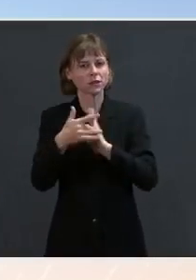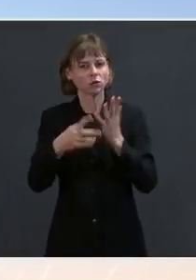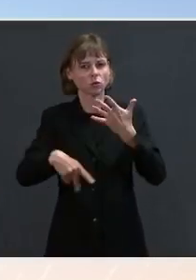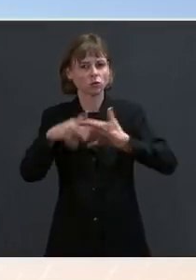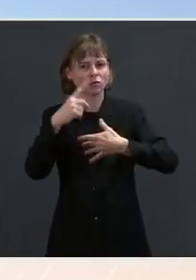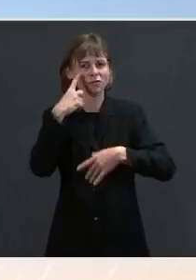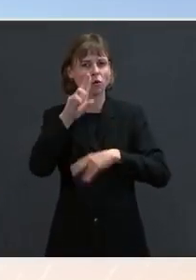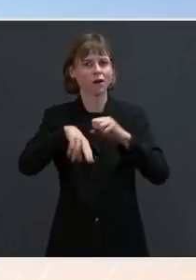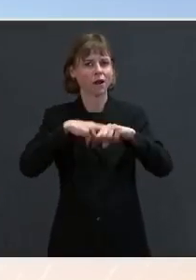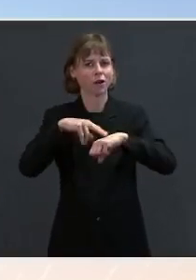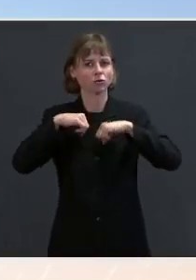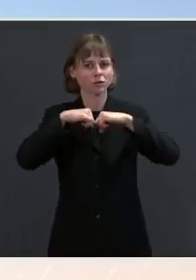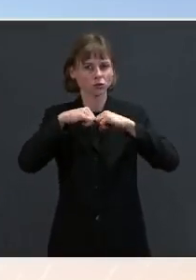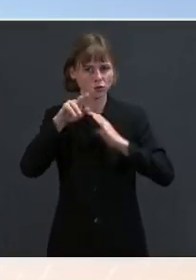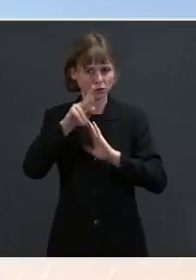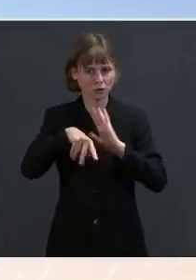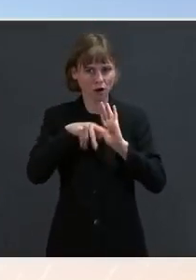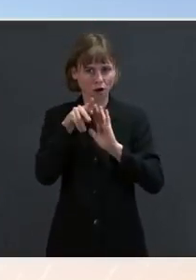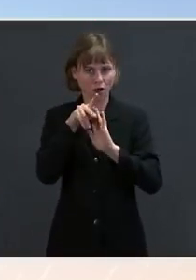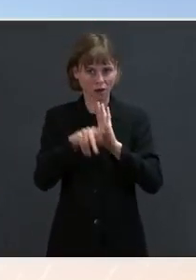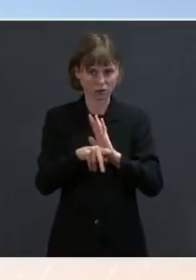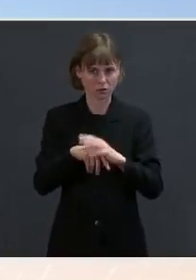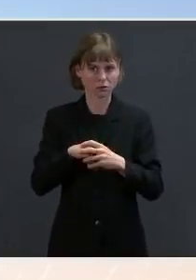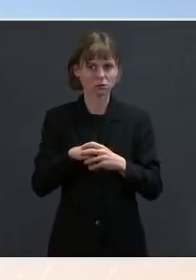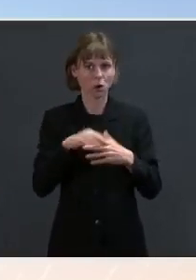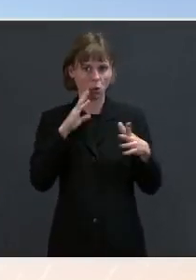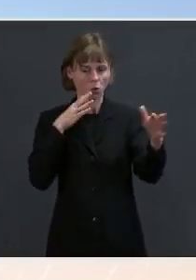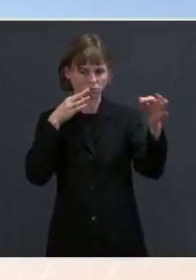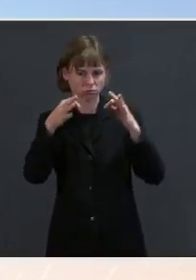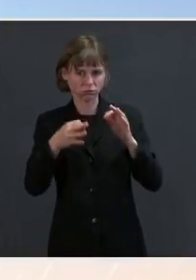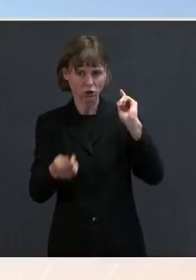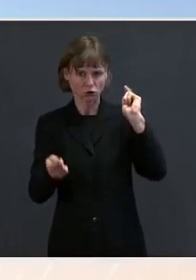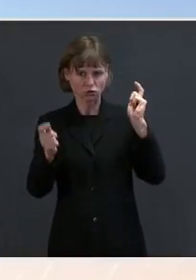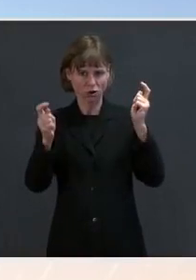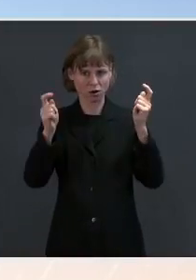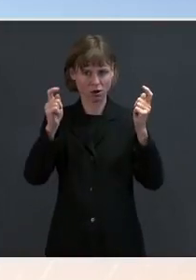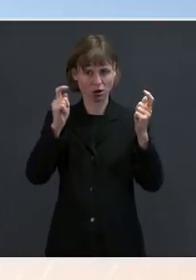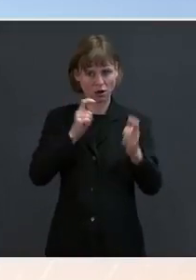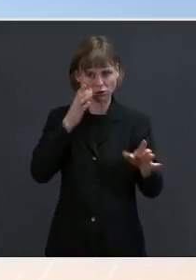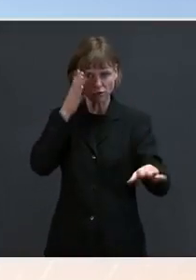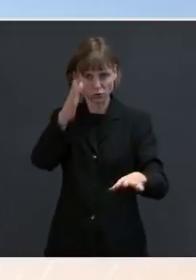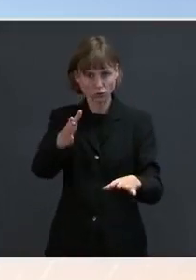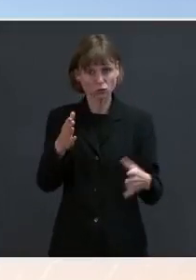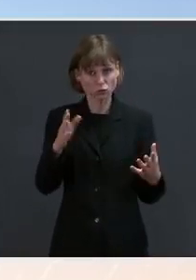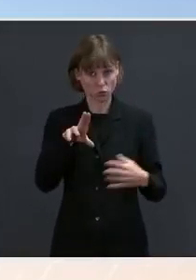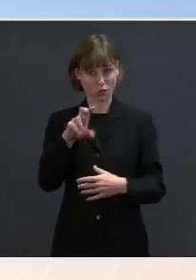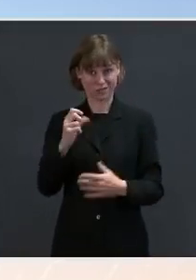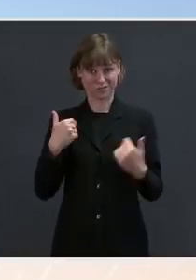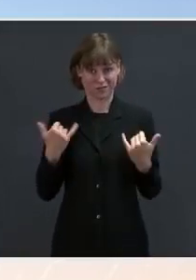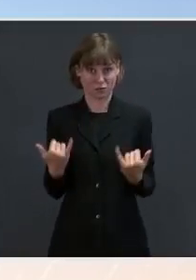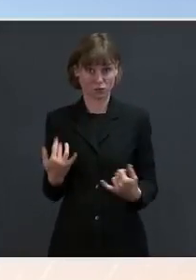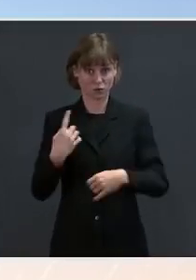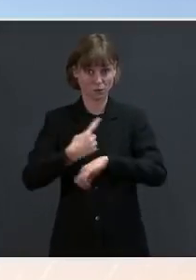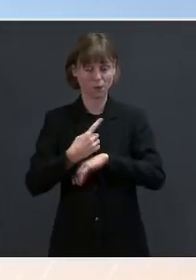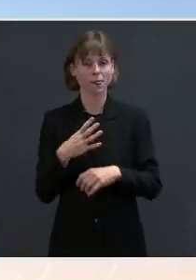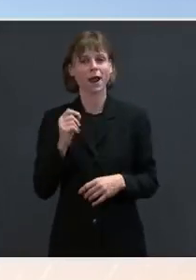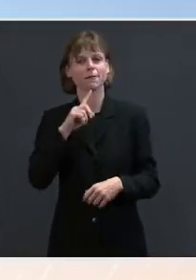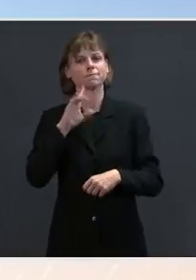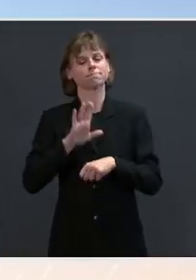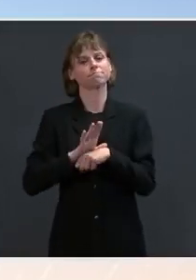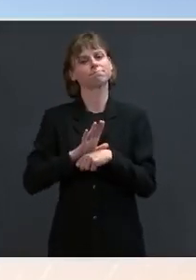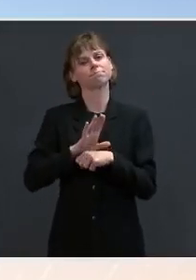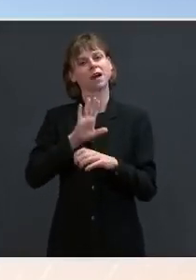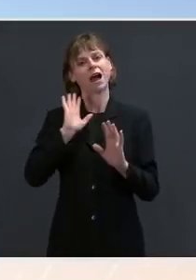security policy. It describes the changed strategic landscape the United States faces today and affirms our enduring core